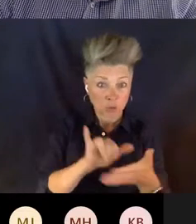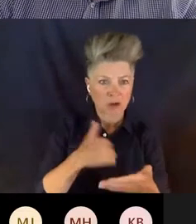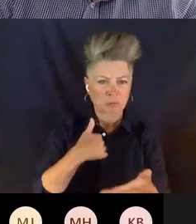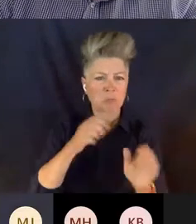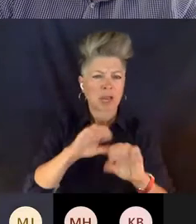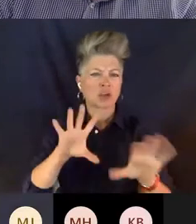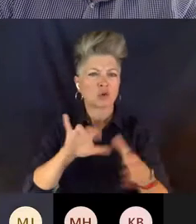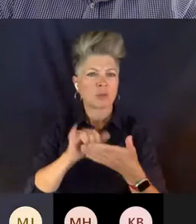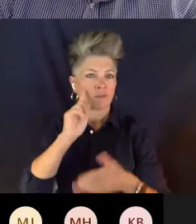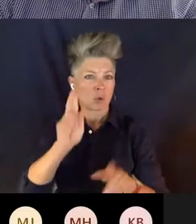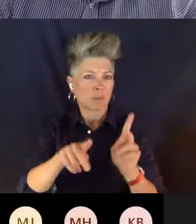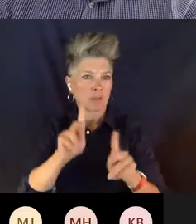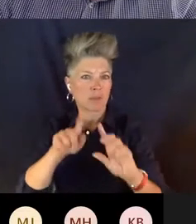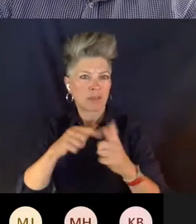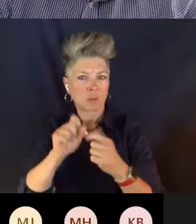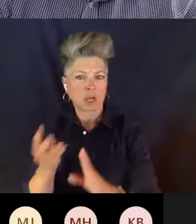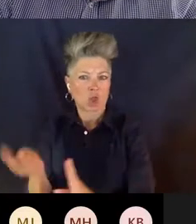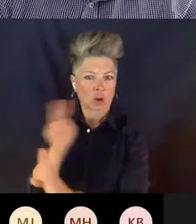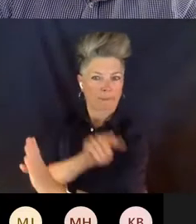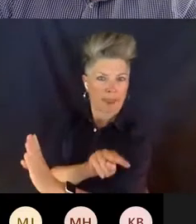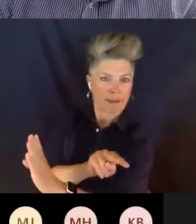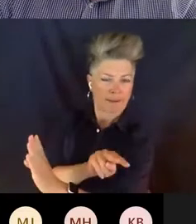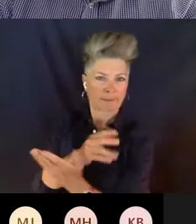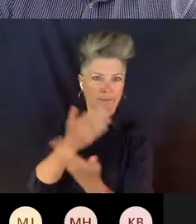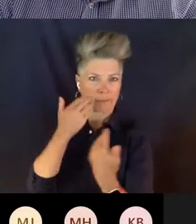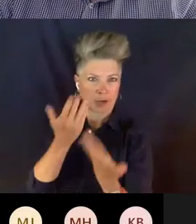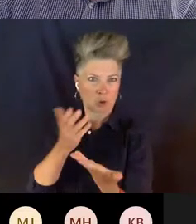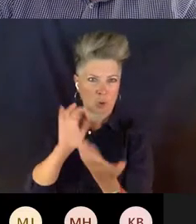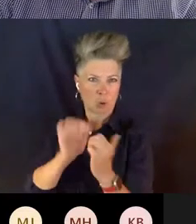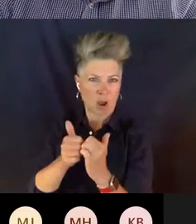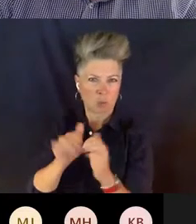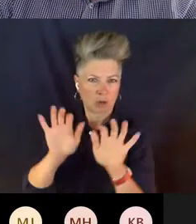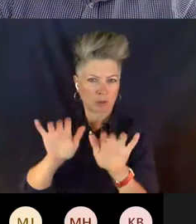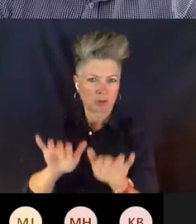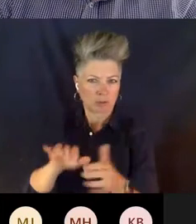can look back on it. I don't know if we're recording, how we're recording those answers. But.